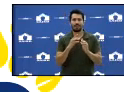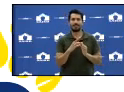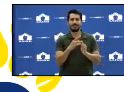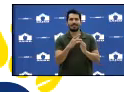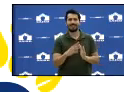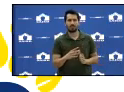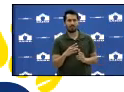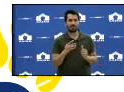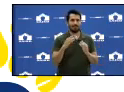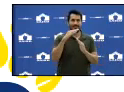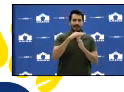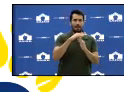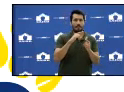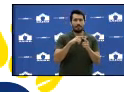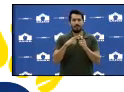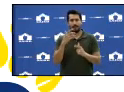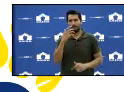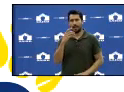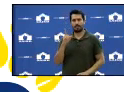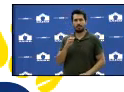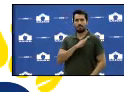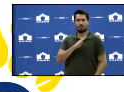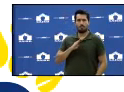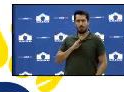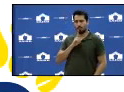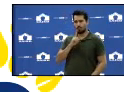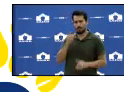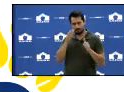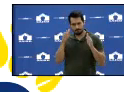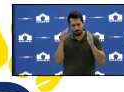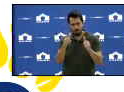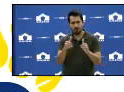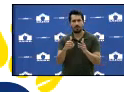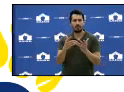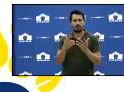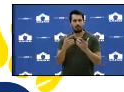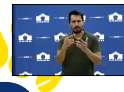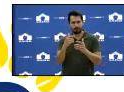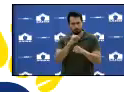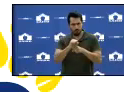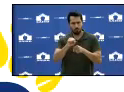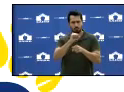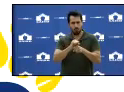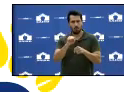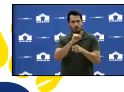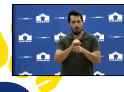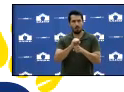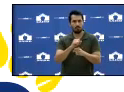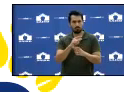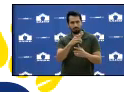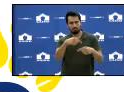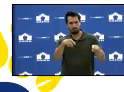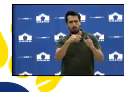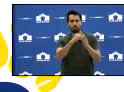leadership that begins at the top with an amazing board that is so focused on being relentless on improving